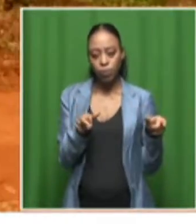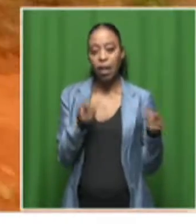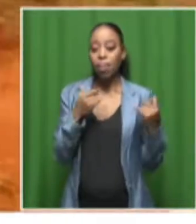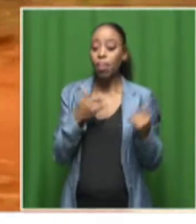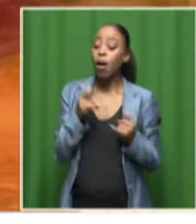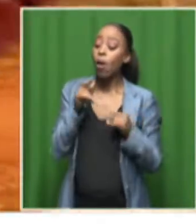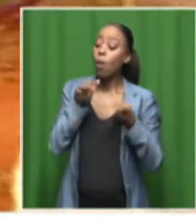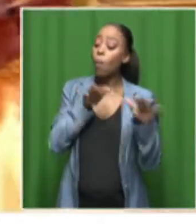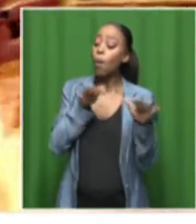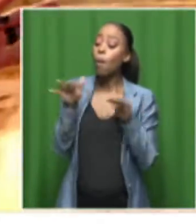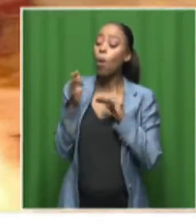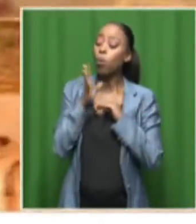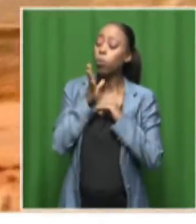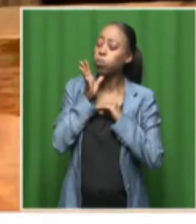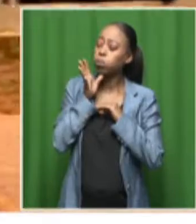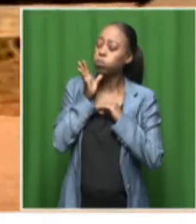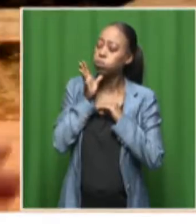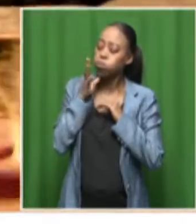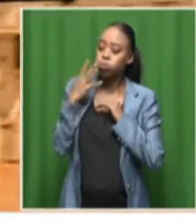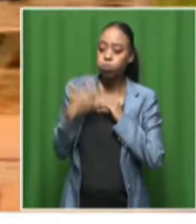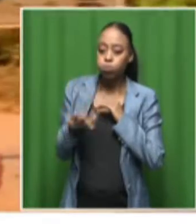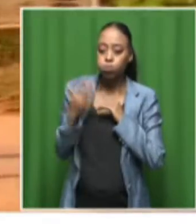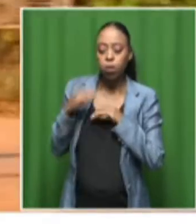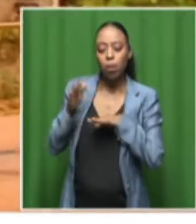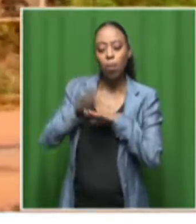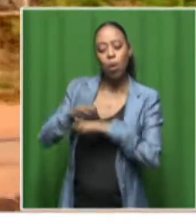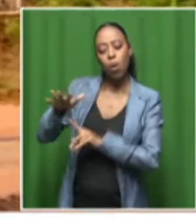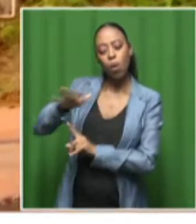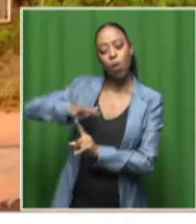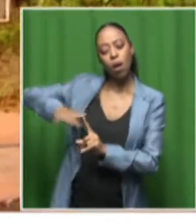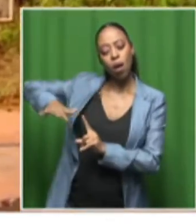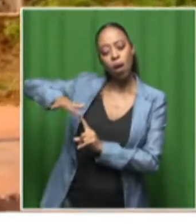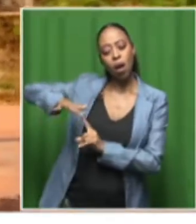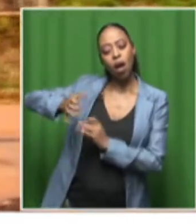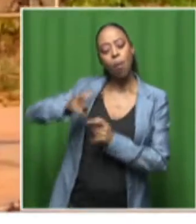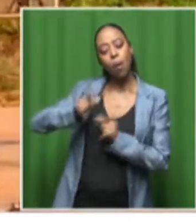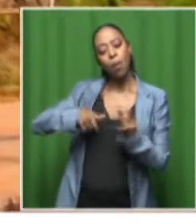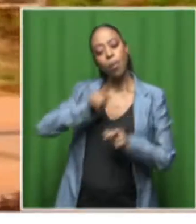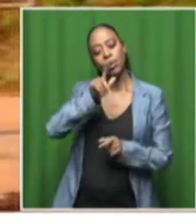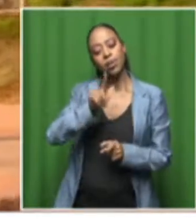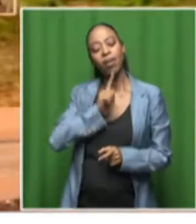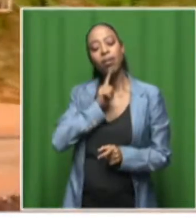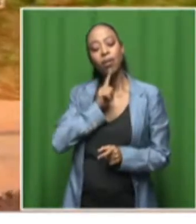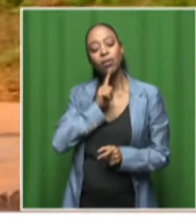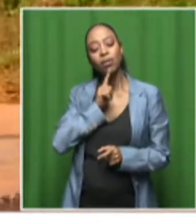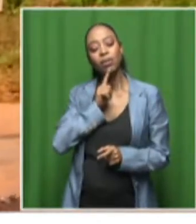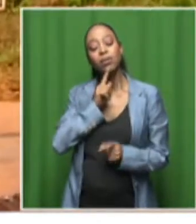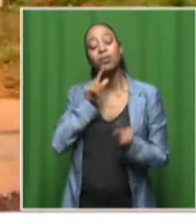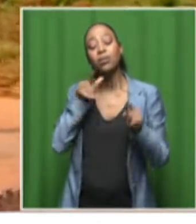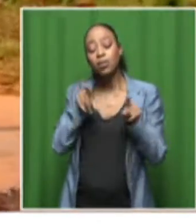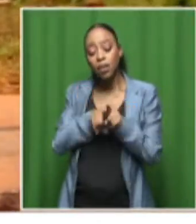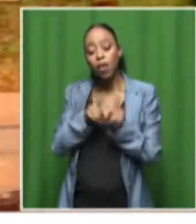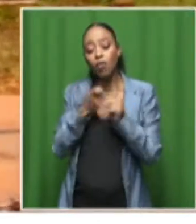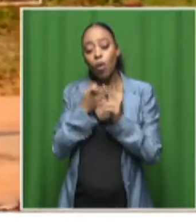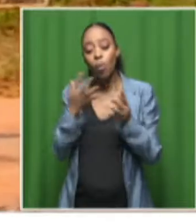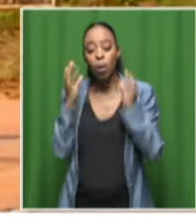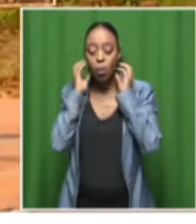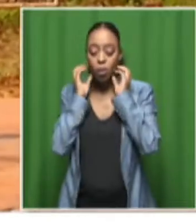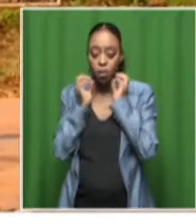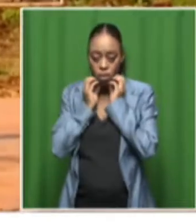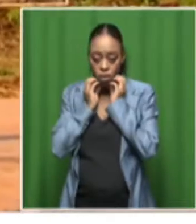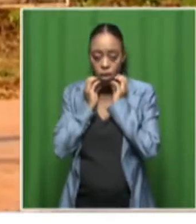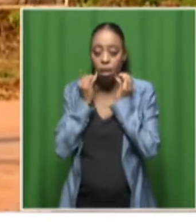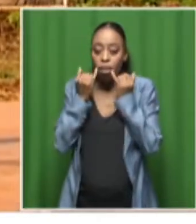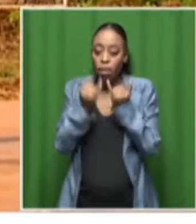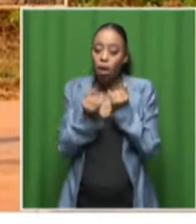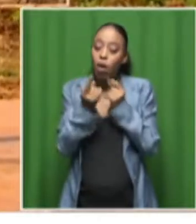amount of people, I think Kurane in particular has got about 7,000 displaced people in, all from Mozambique. And those